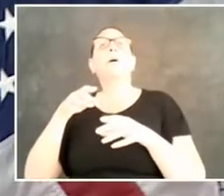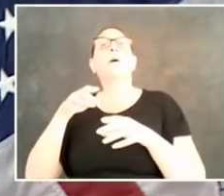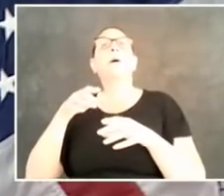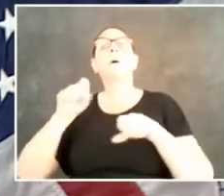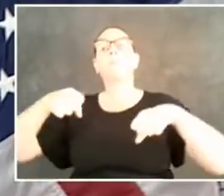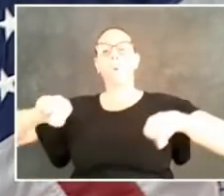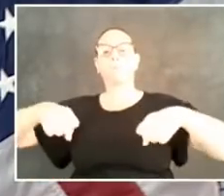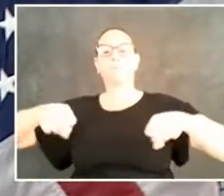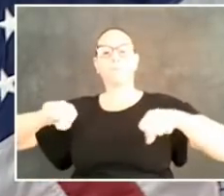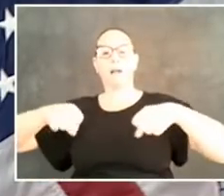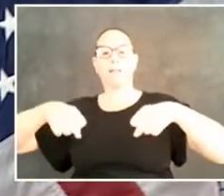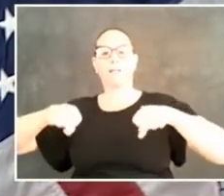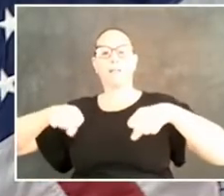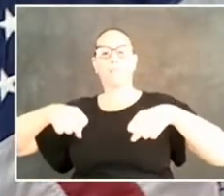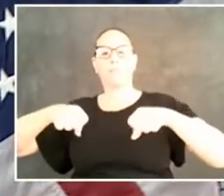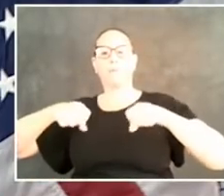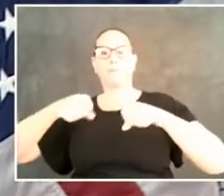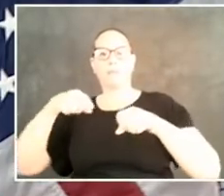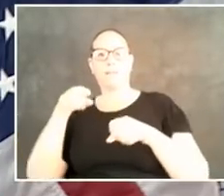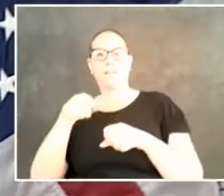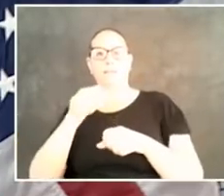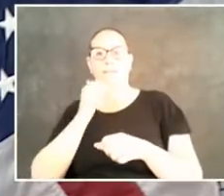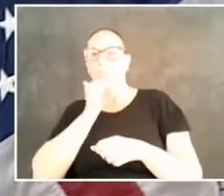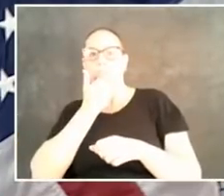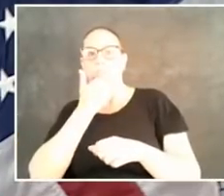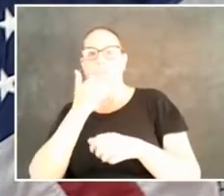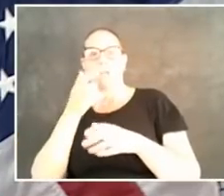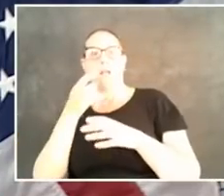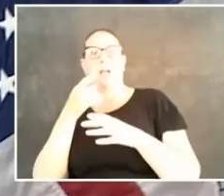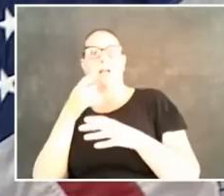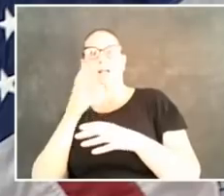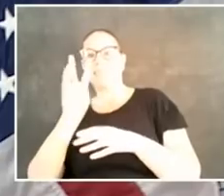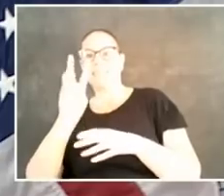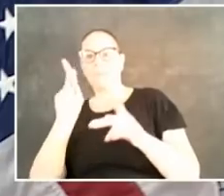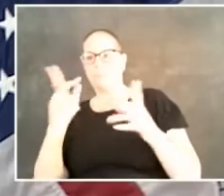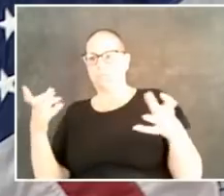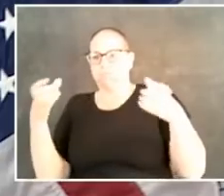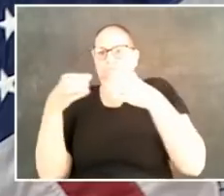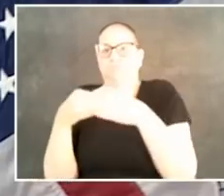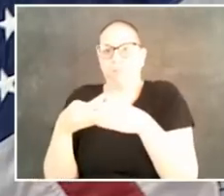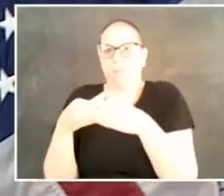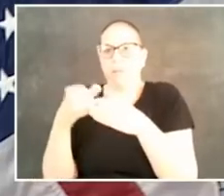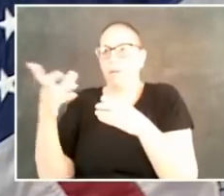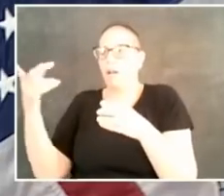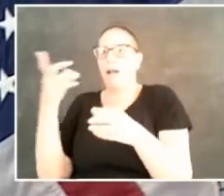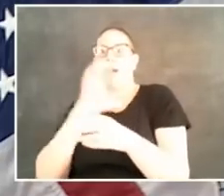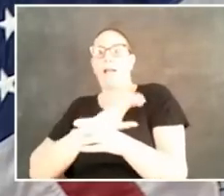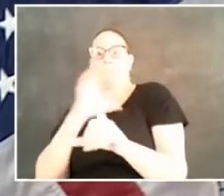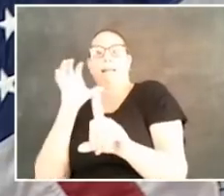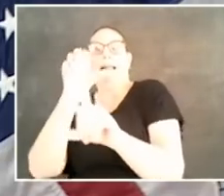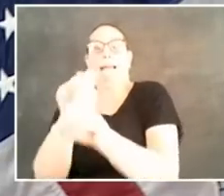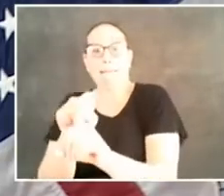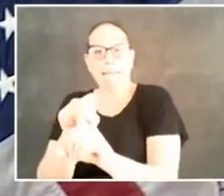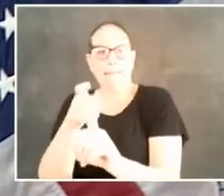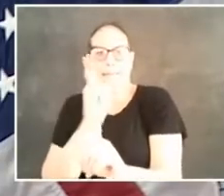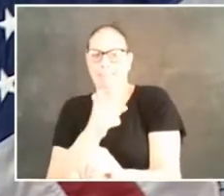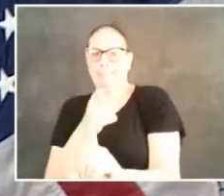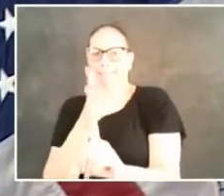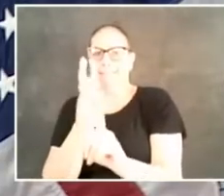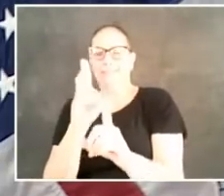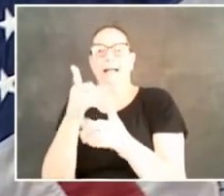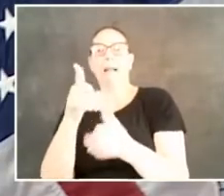driving recklessly type of scenarios. And in terms of arrests, I'm aware of 3 arrests citywide.